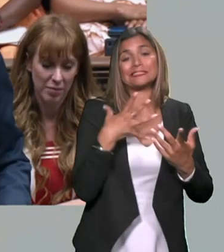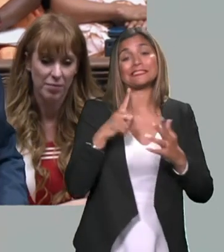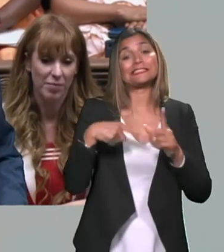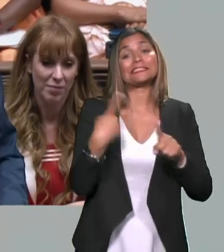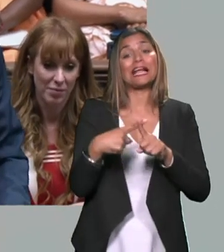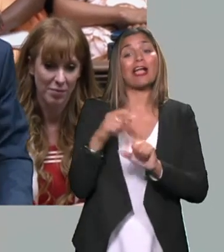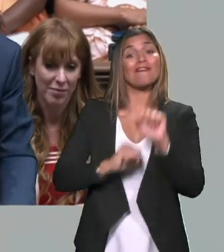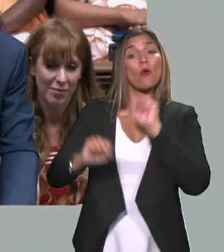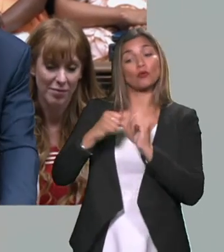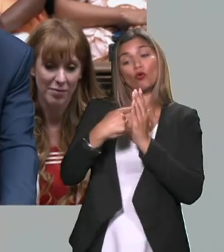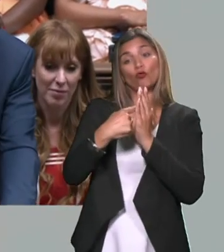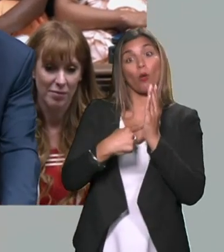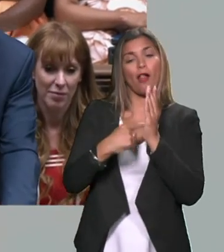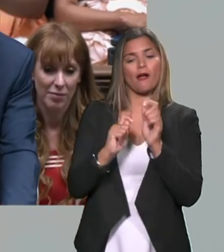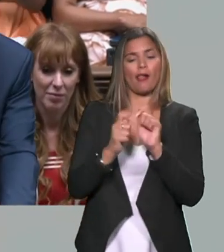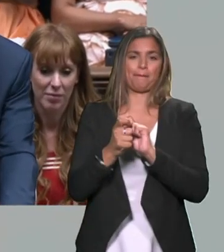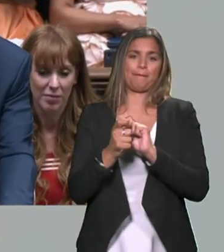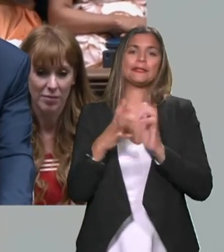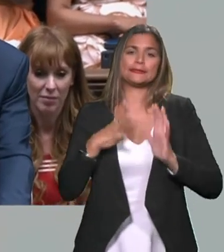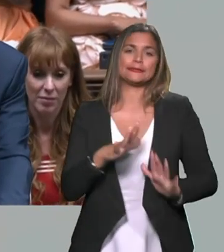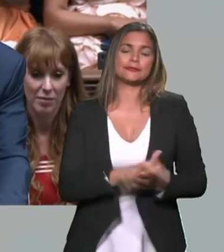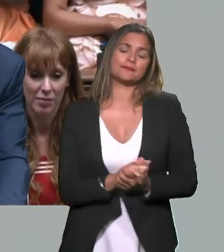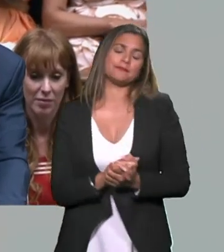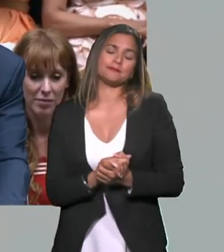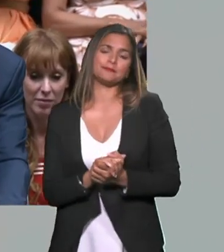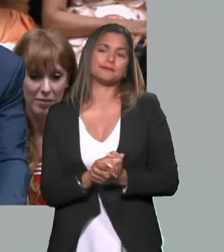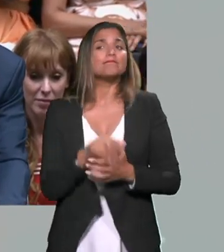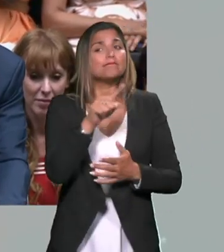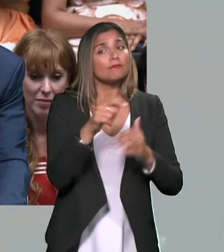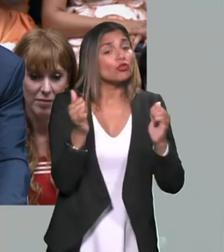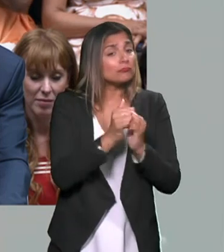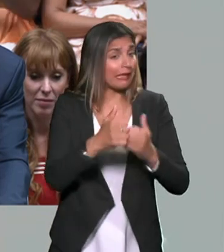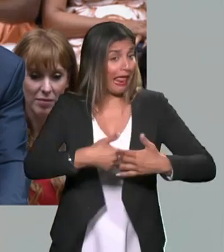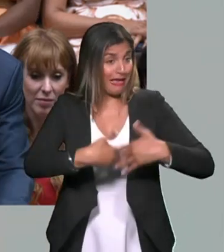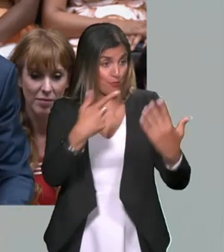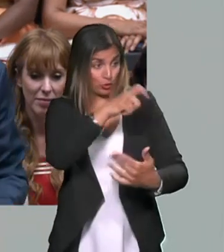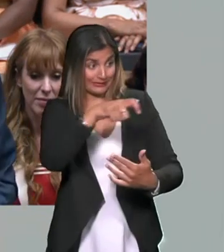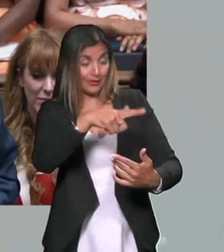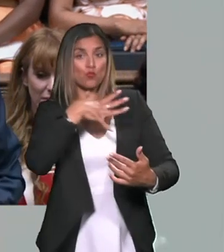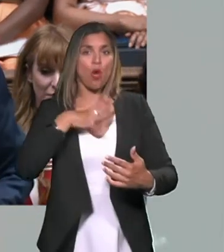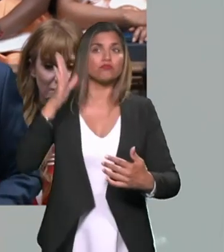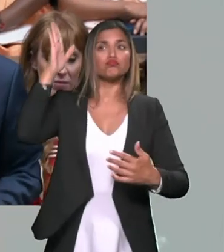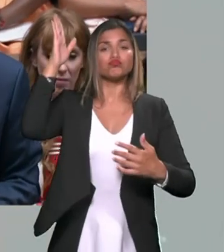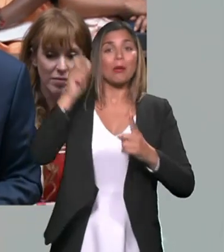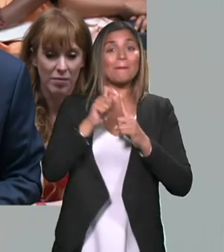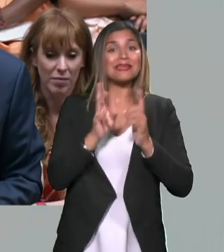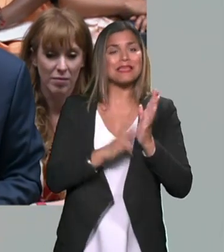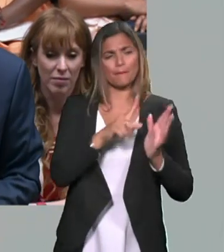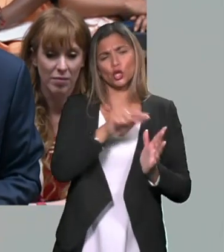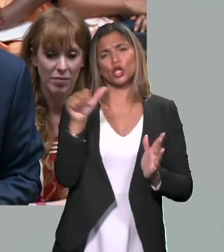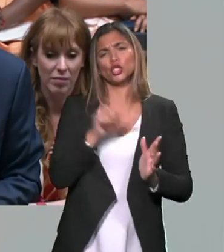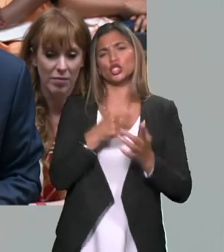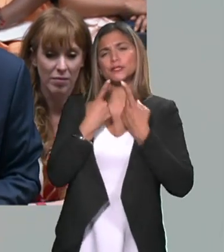But at the very least, does he agree that anyone running to be Prime Minister should declare where they and their families have